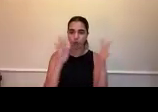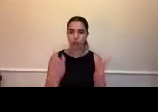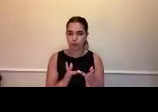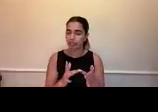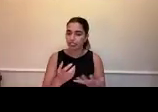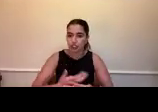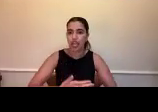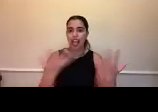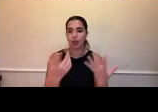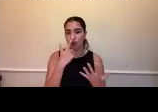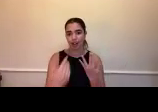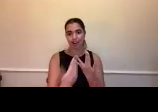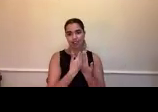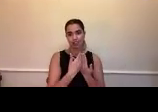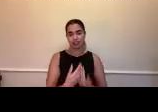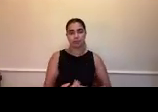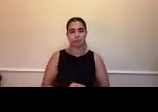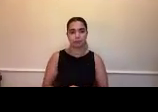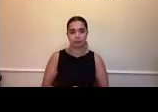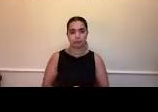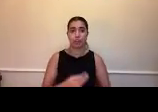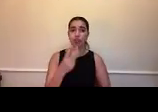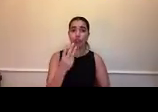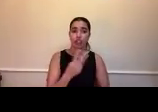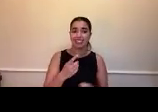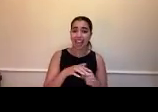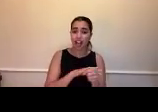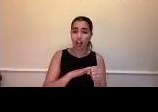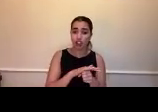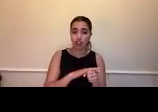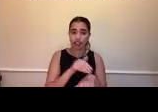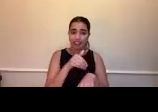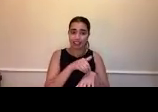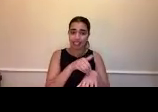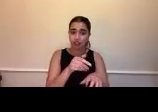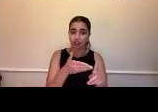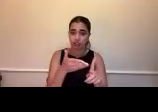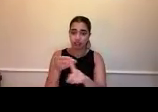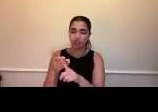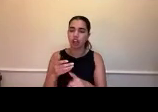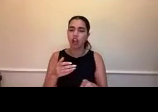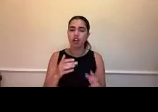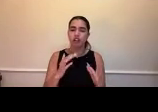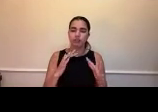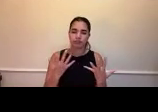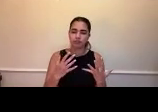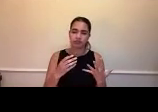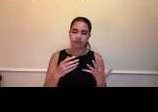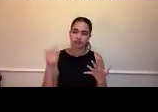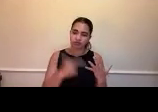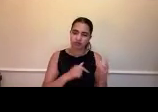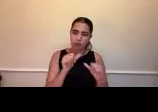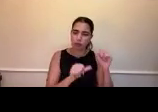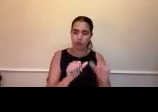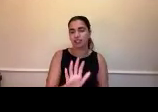access. There are 13 ecological indicators, same story. I won't go deep into the process there because